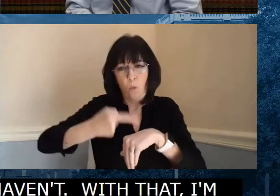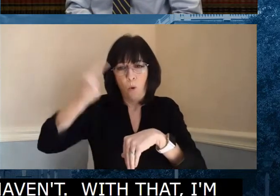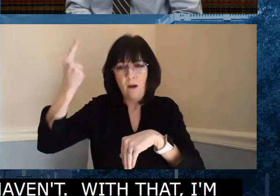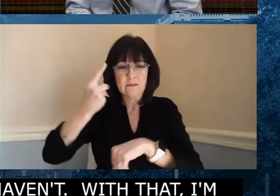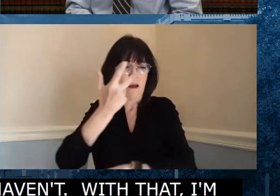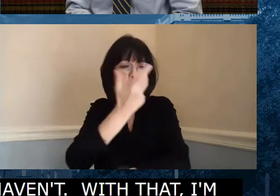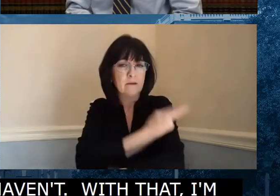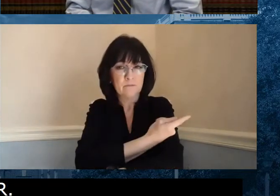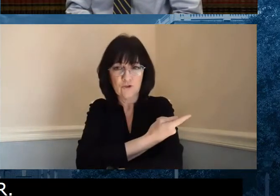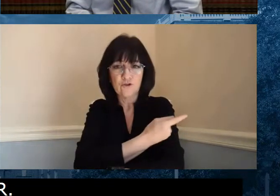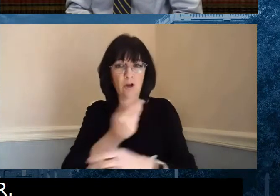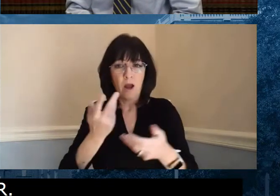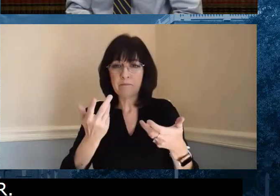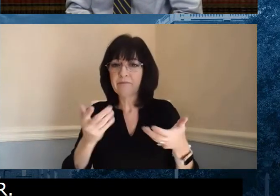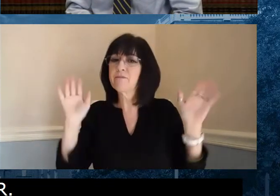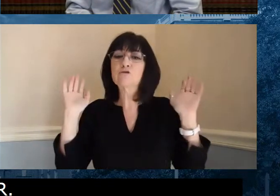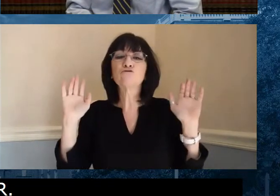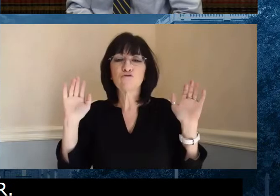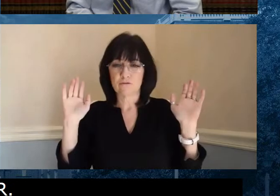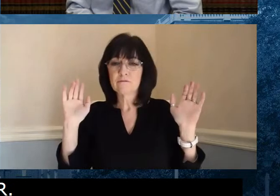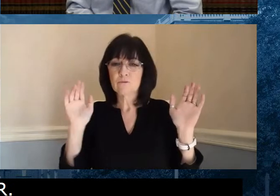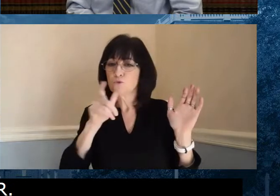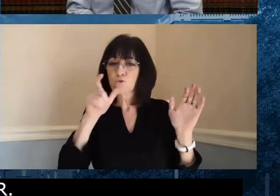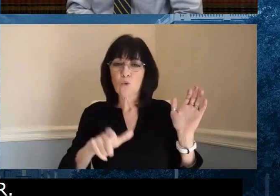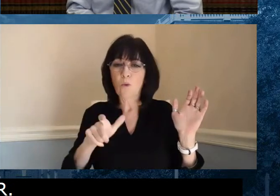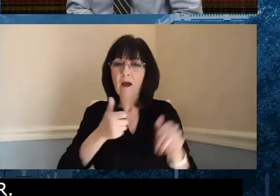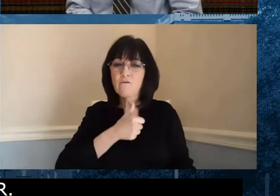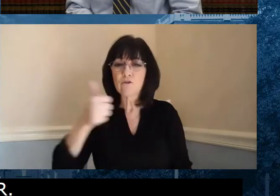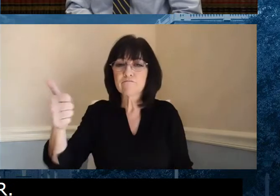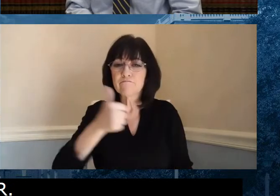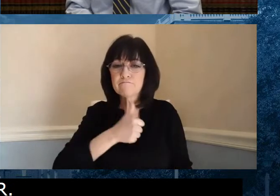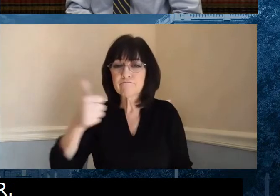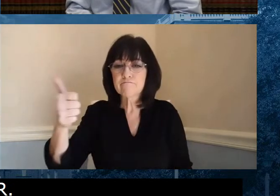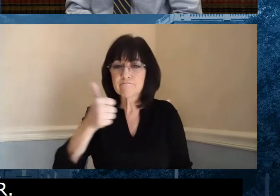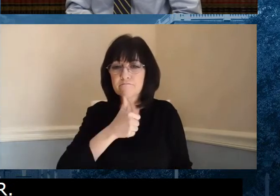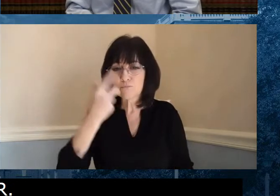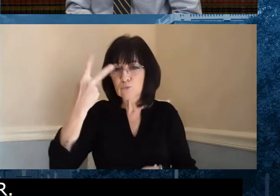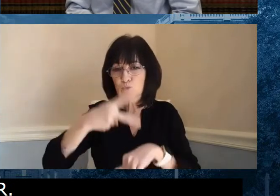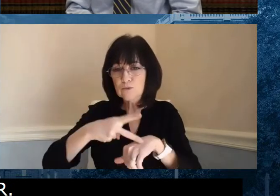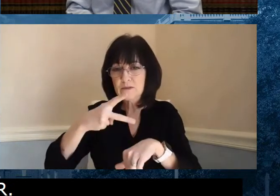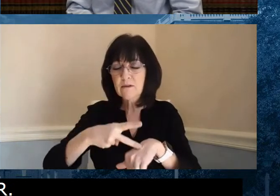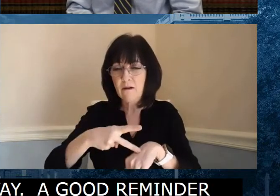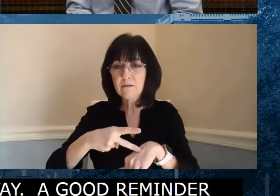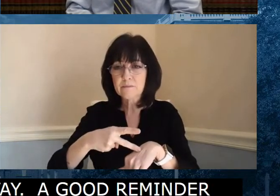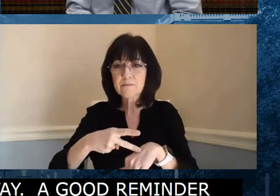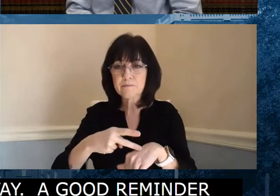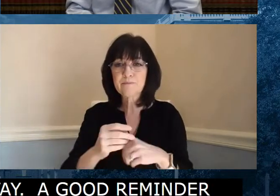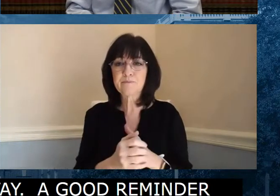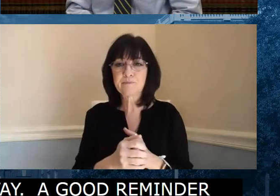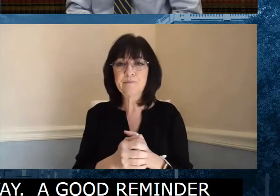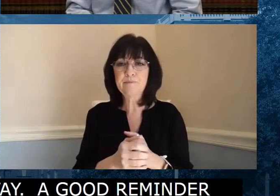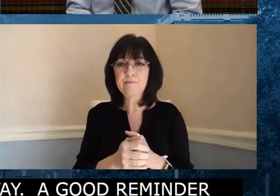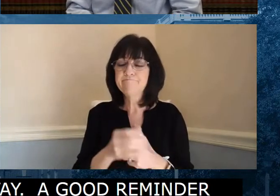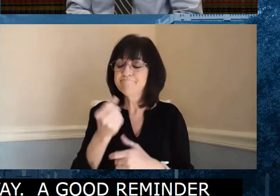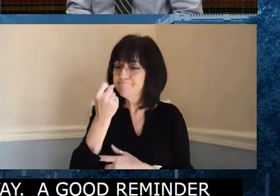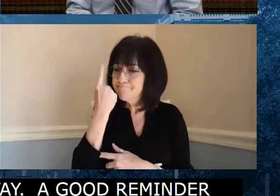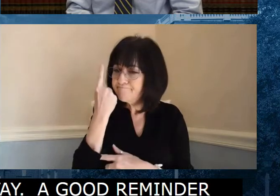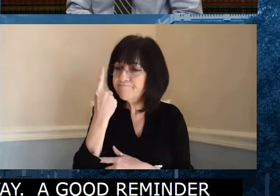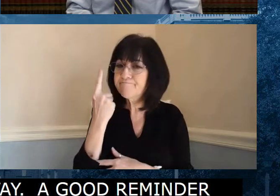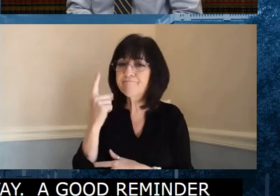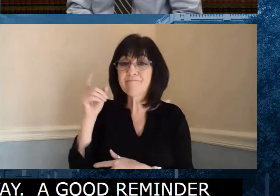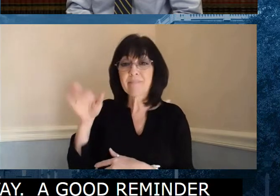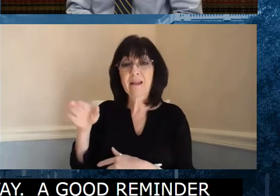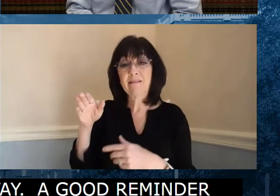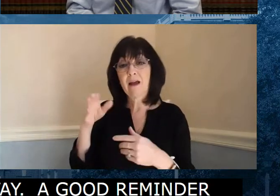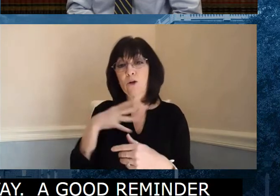somebody fully vaccinated with 1 dose. Very few cases have been identified per the White House report